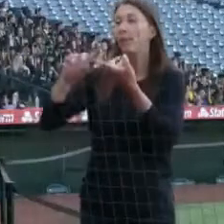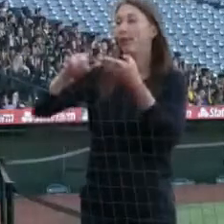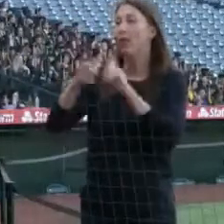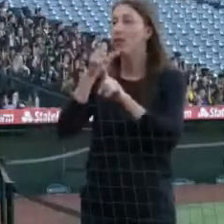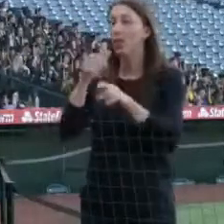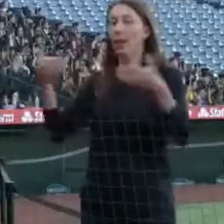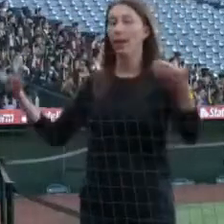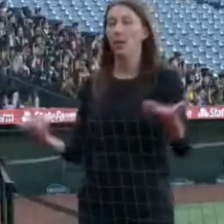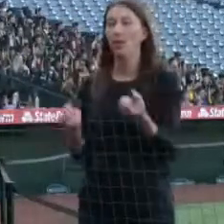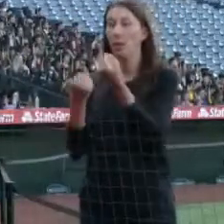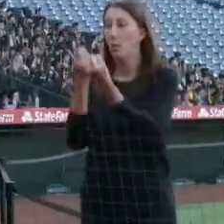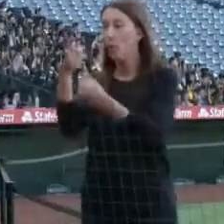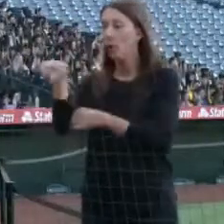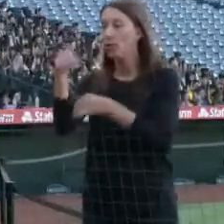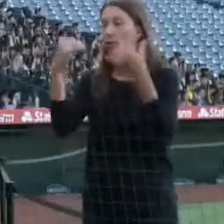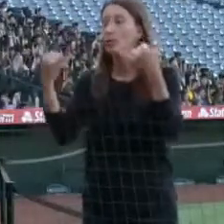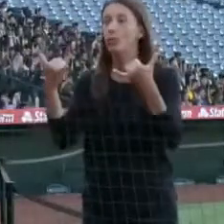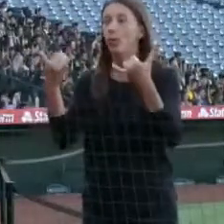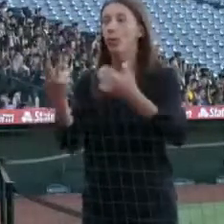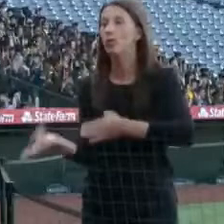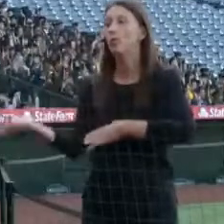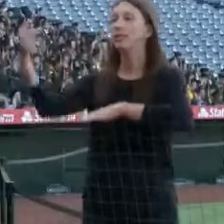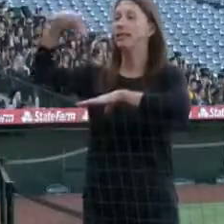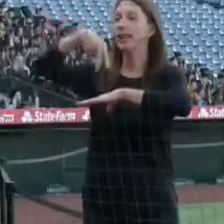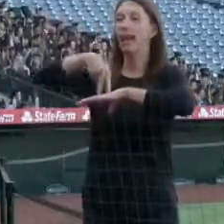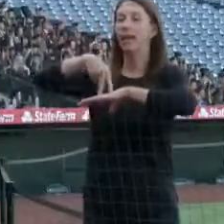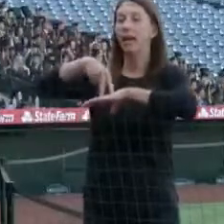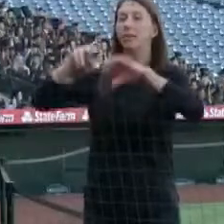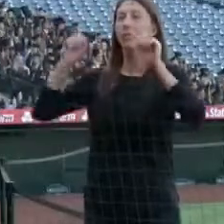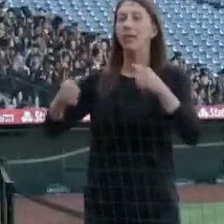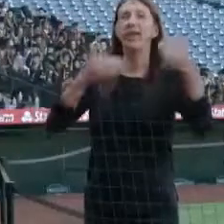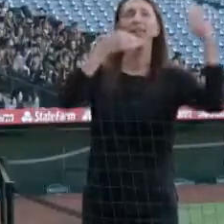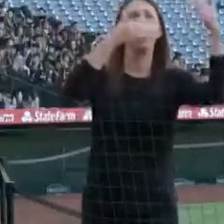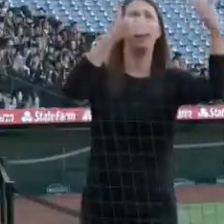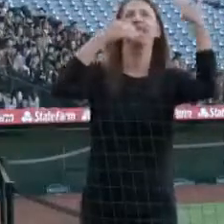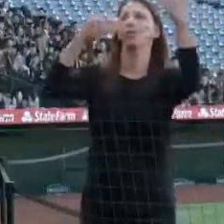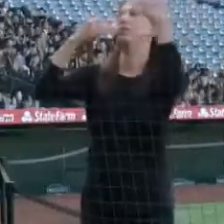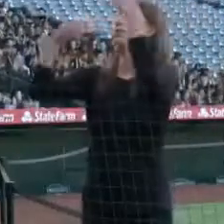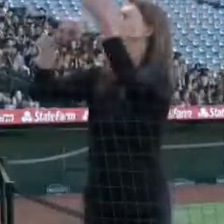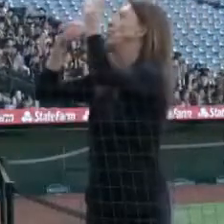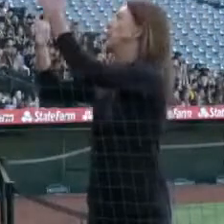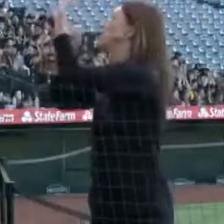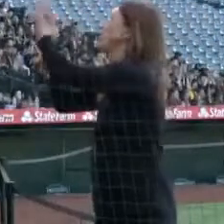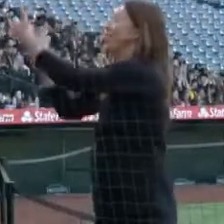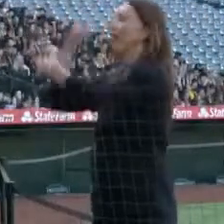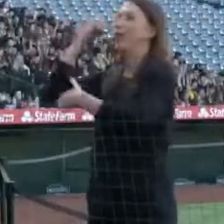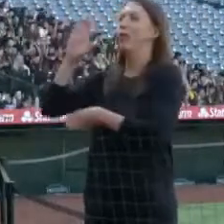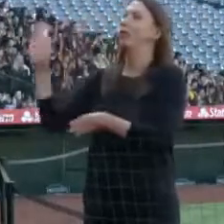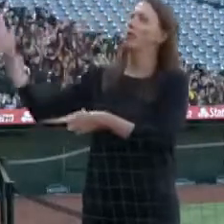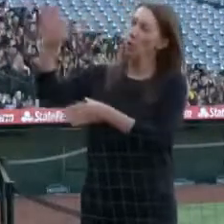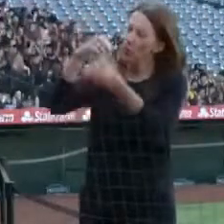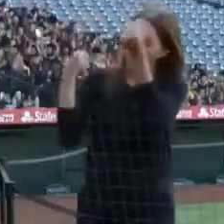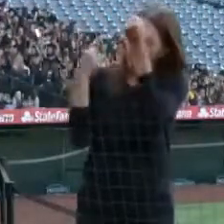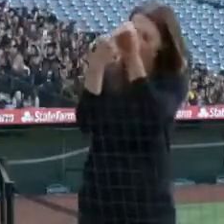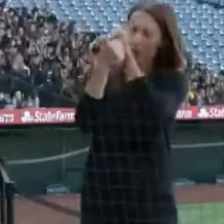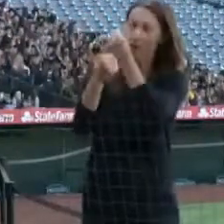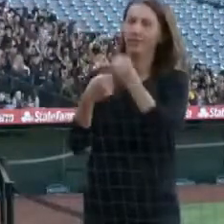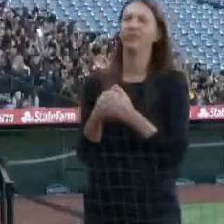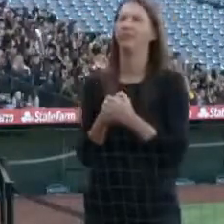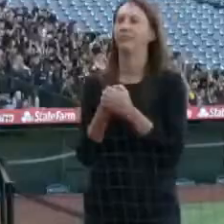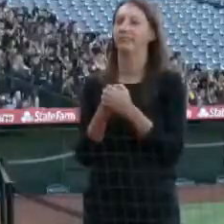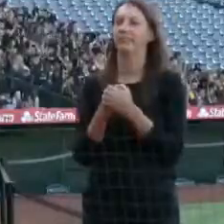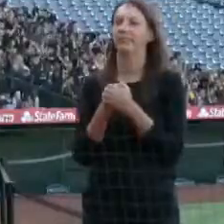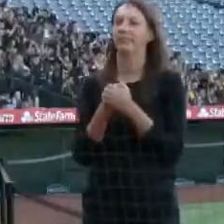here to support you today to stand up so we can thank you for how you have supported today's graduates.